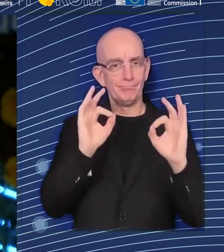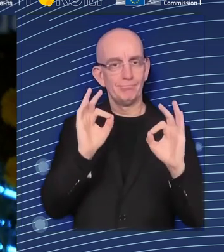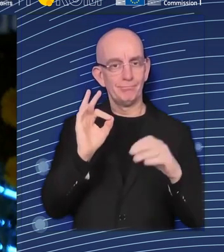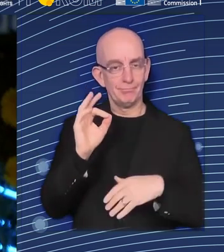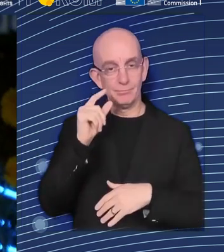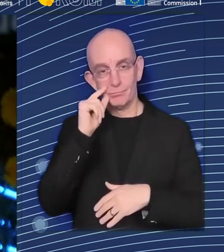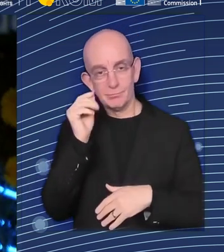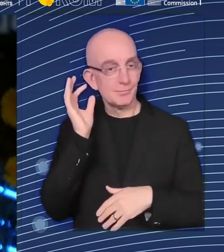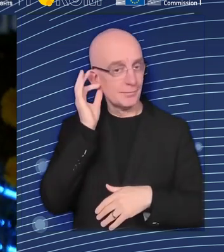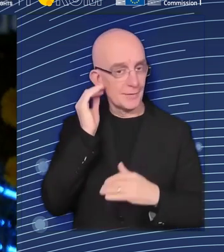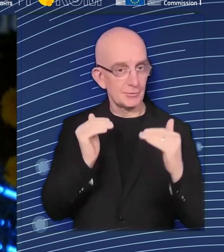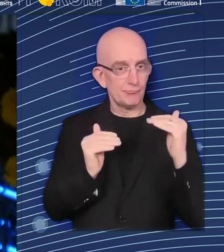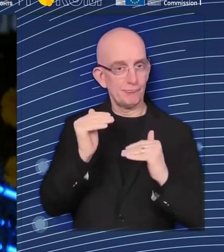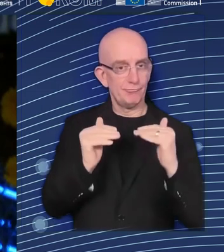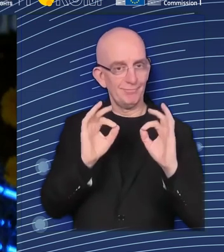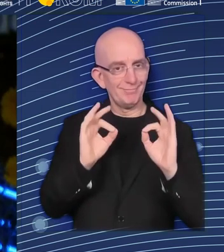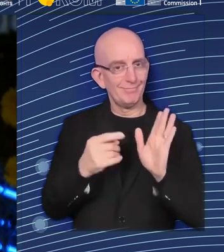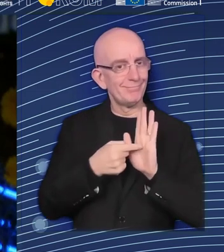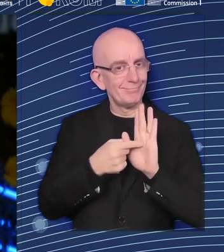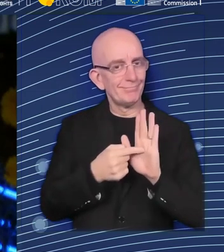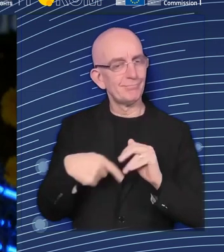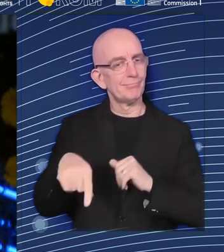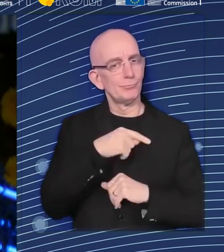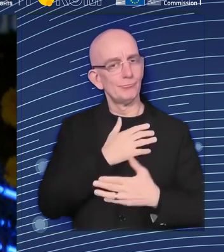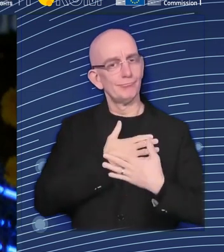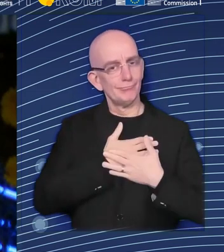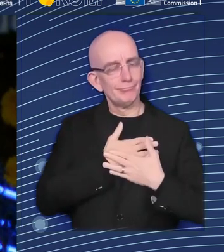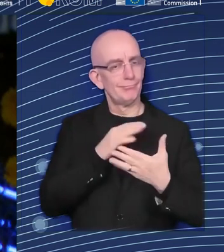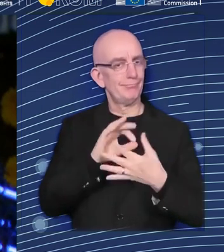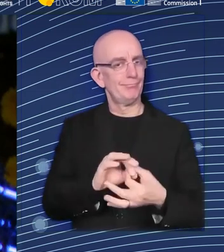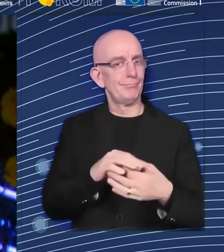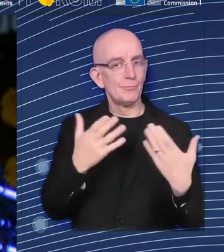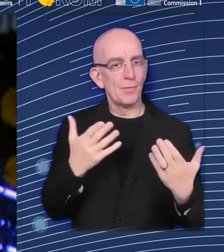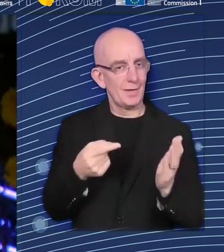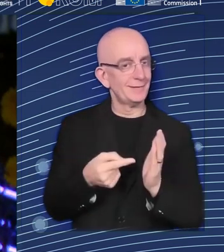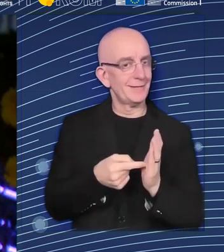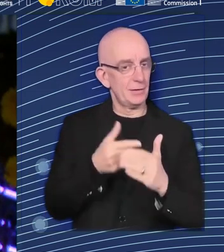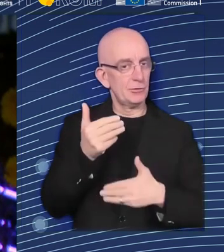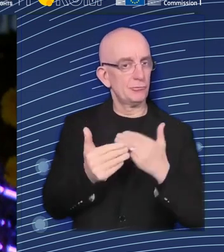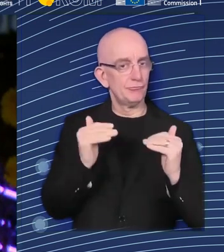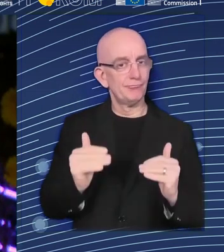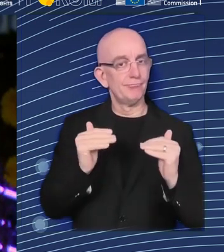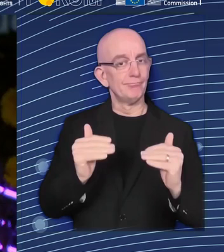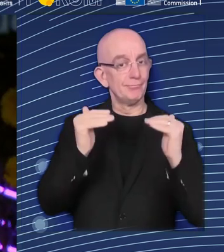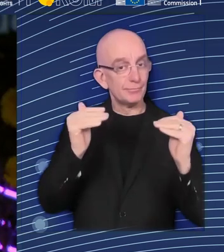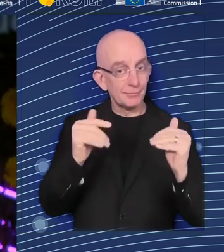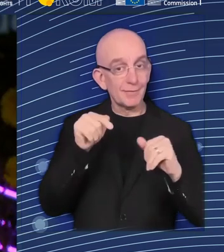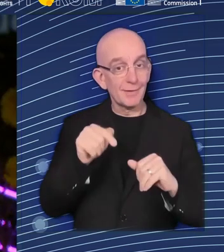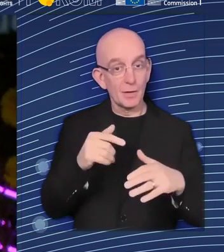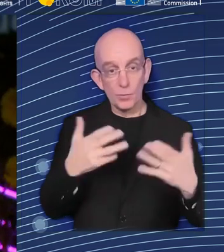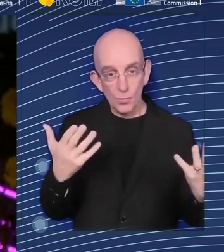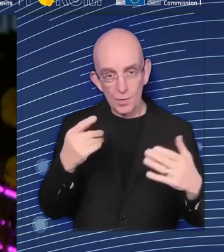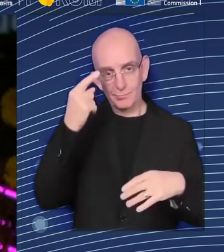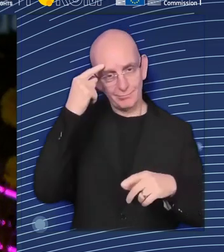To achieve this, we need the right regulatory framework and we need the right policies. And this is the task for DG